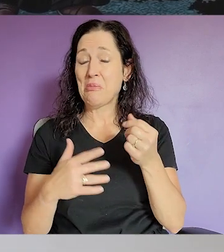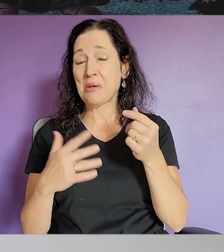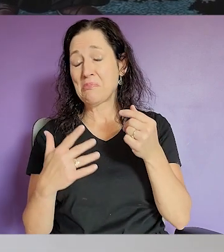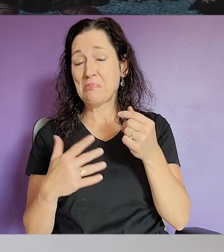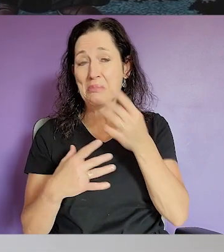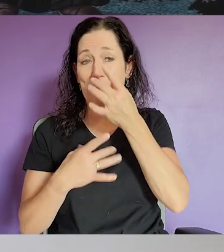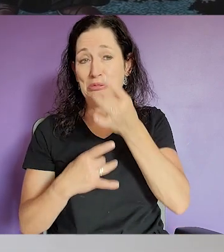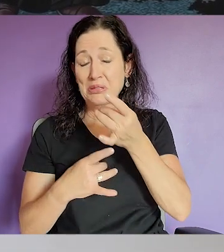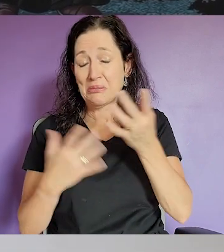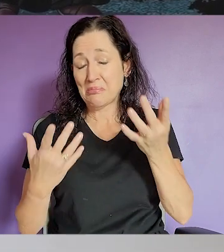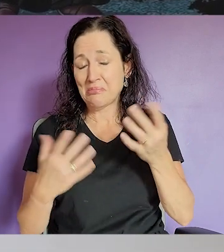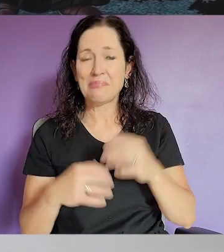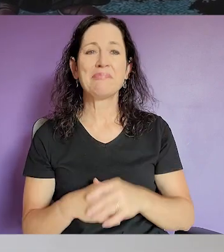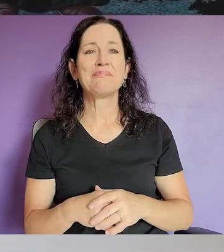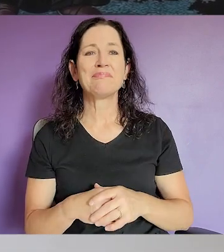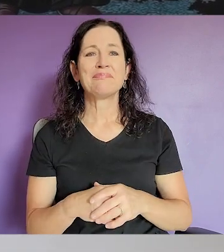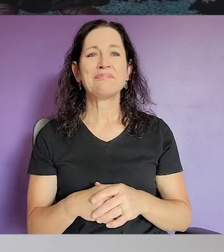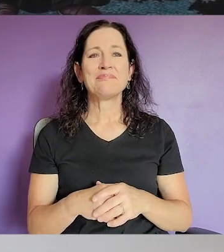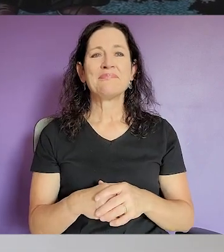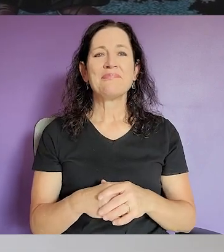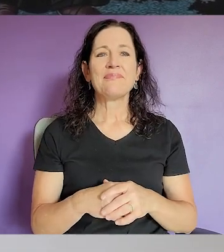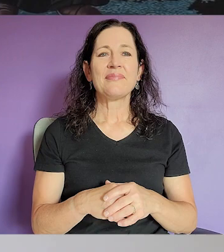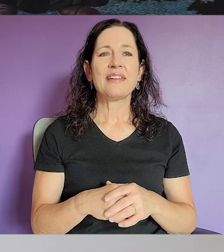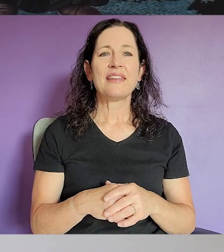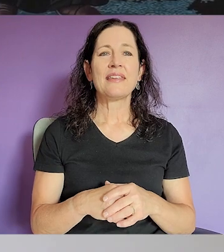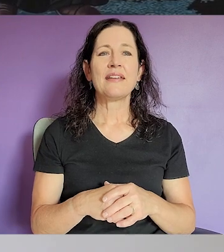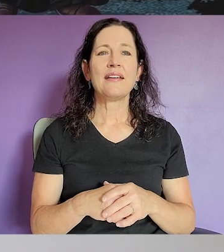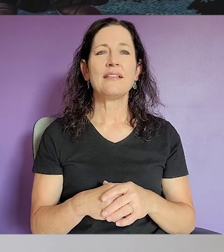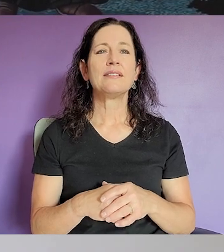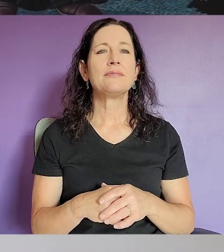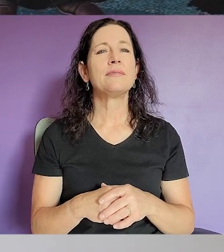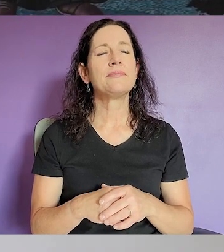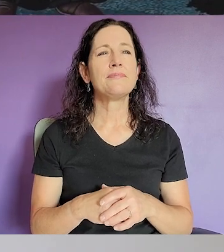but interesting in some ways.